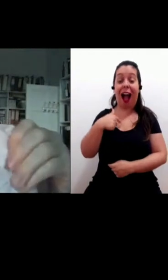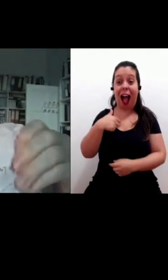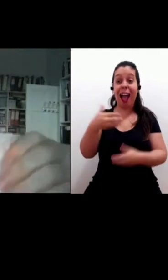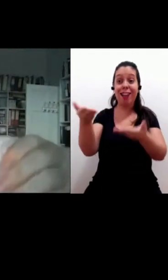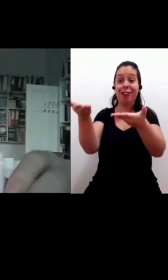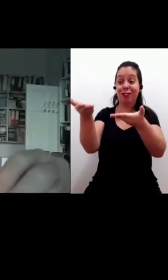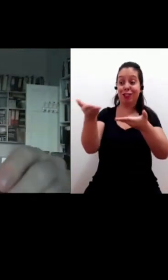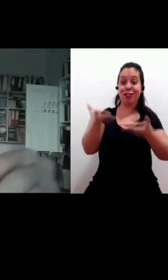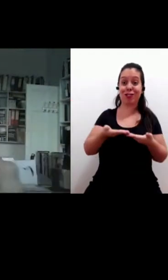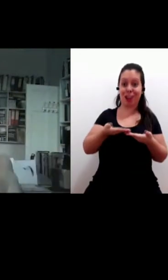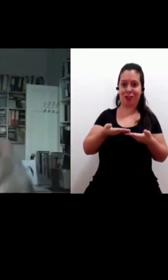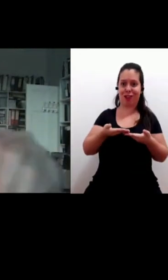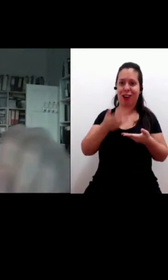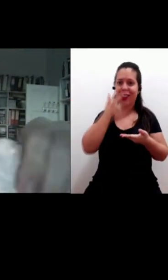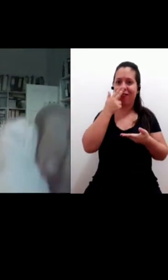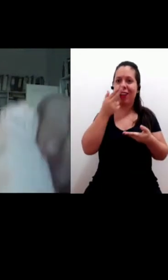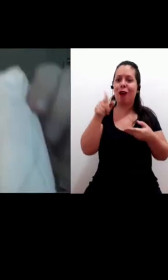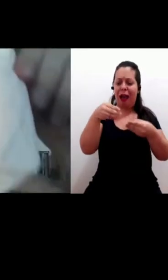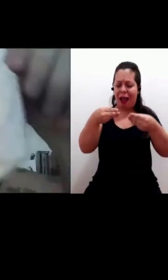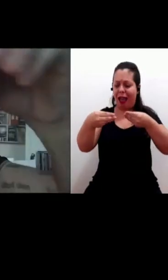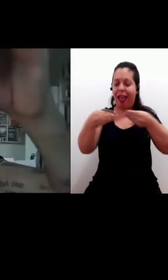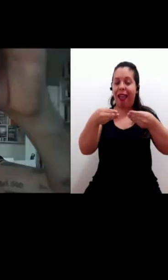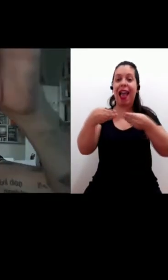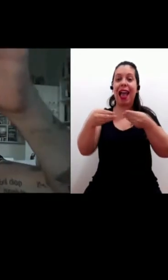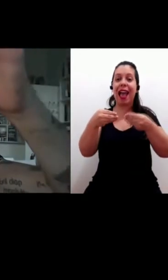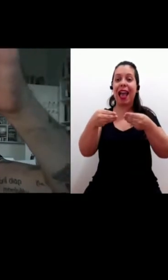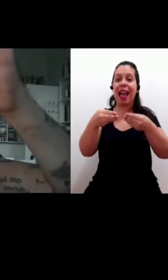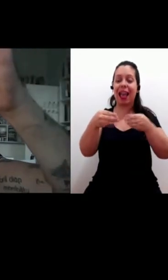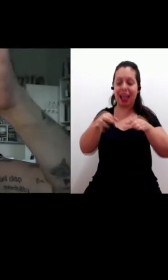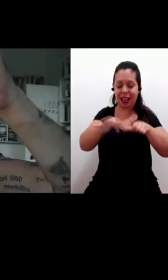cotton and it's knitted.